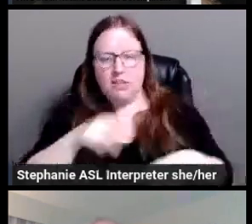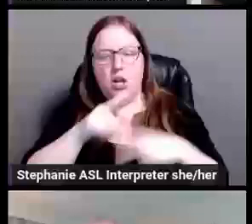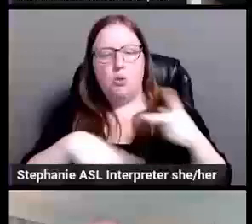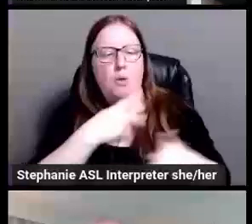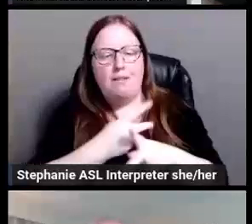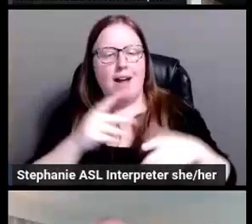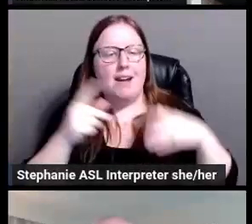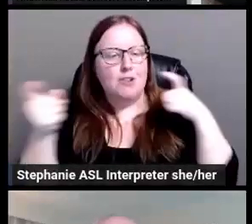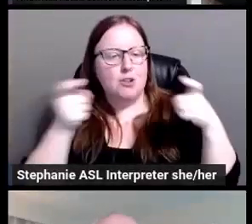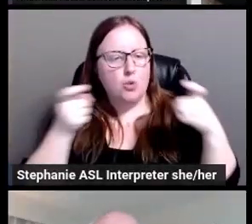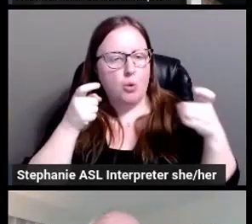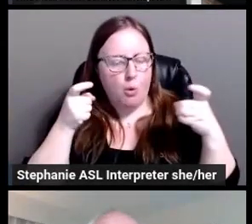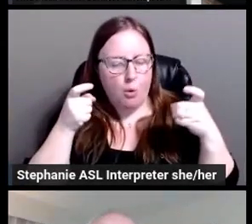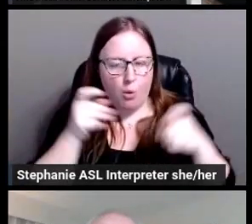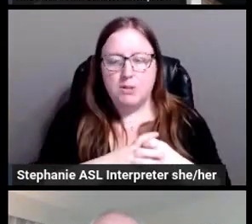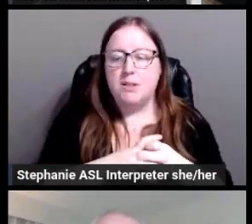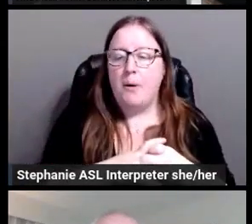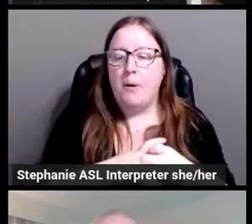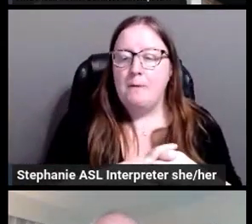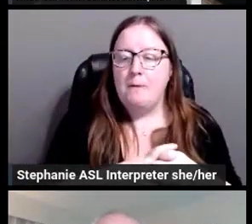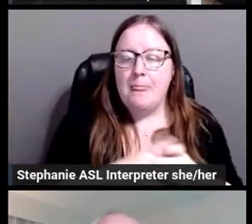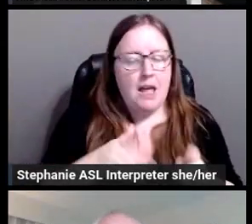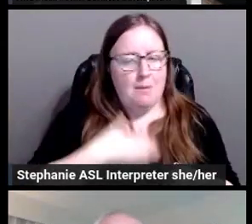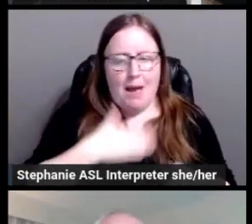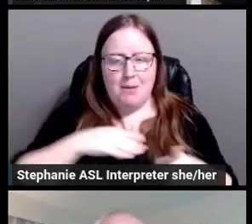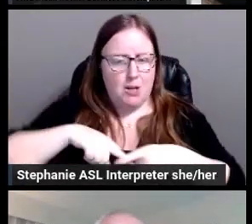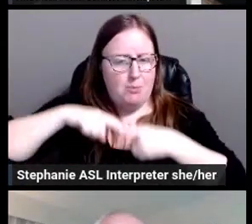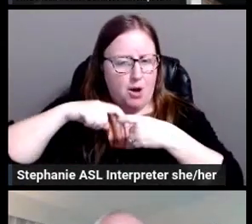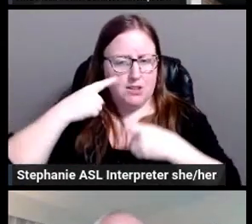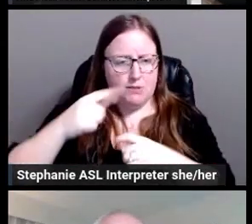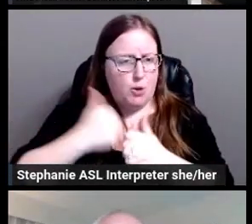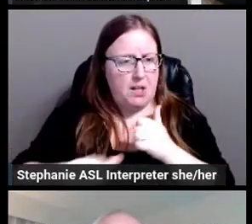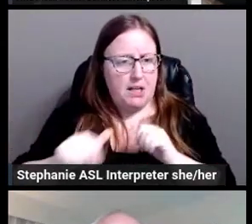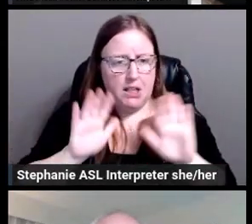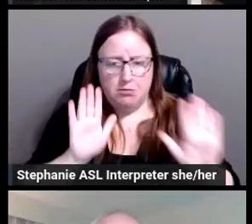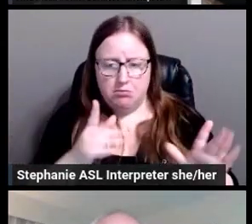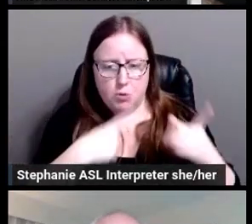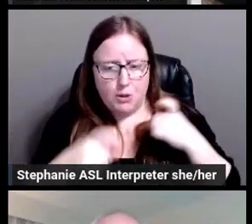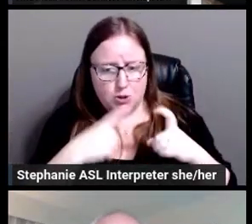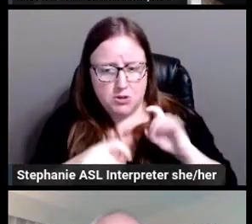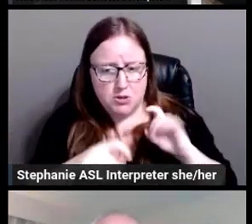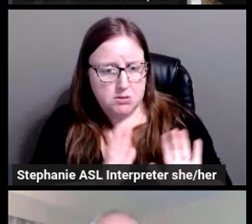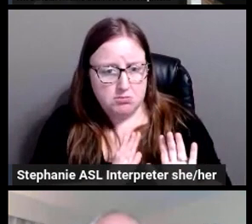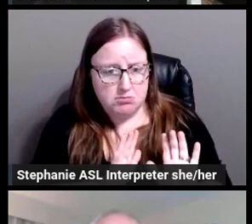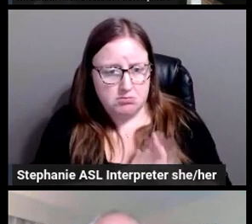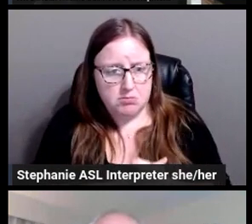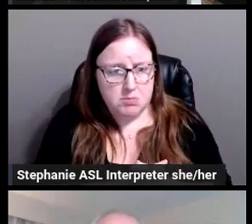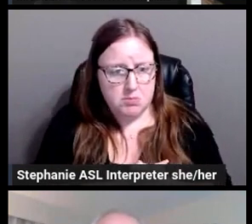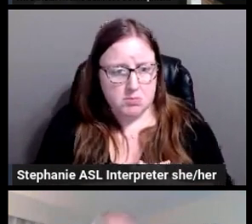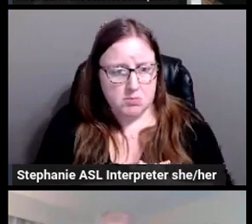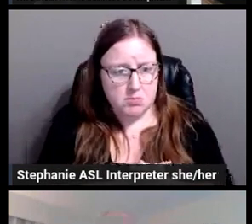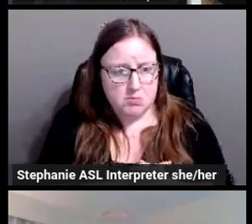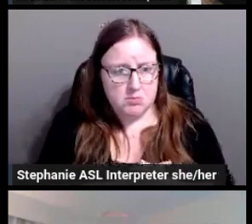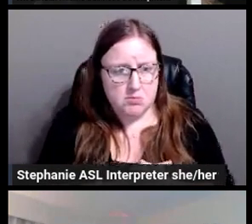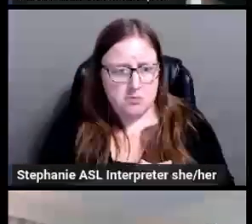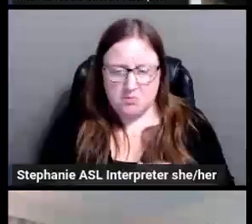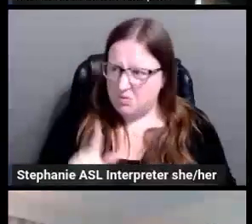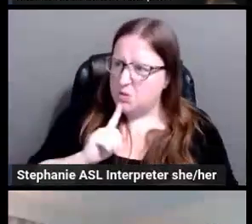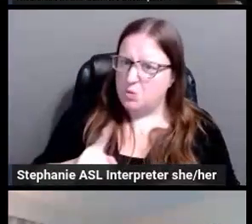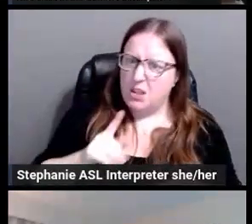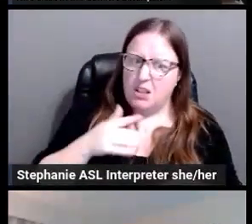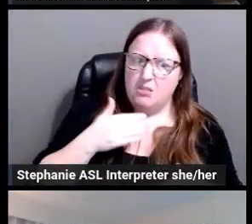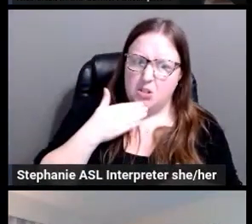you are setting. But I'm happy to pause for any reactions, questions. So I just wanted to really clarify good. before we